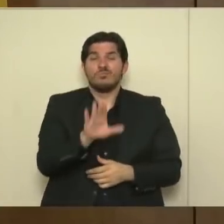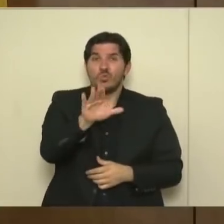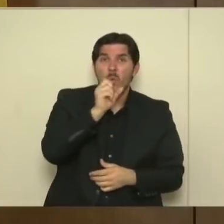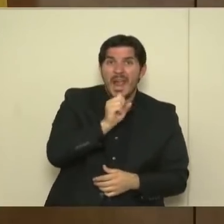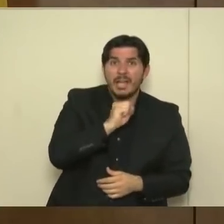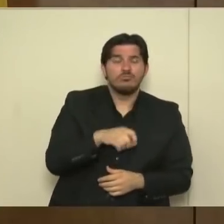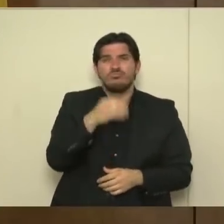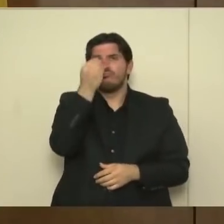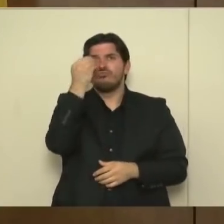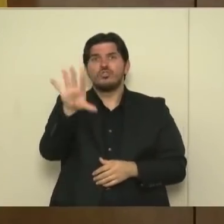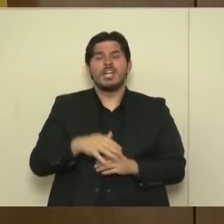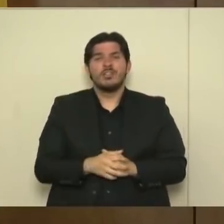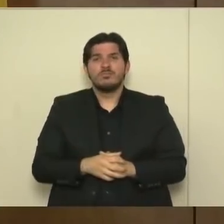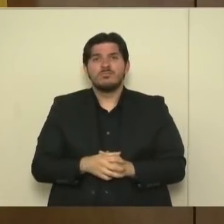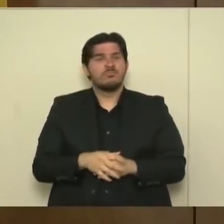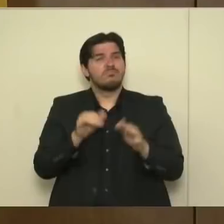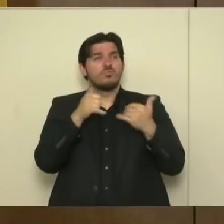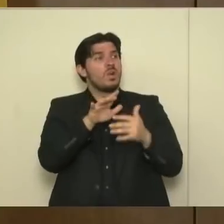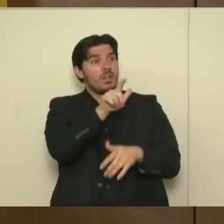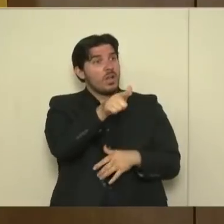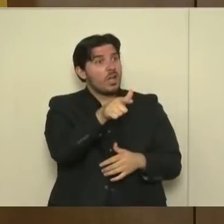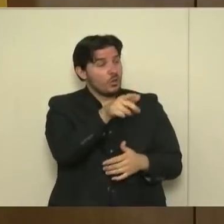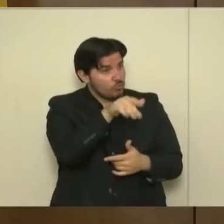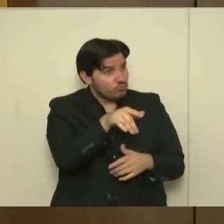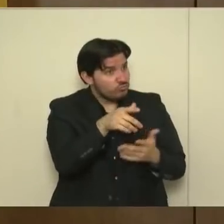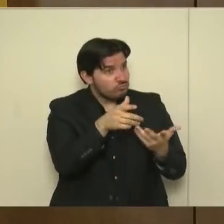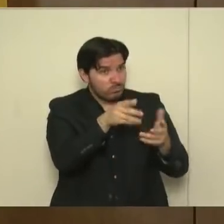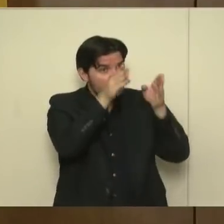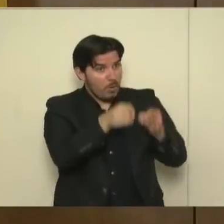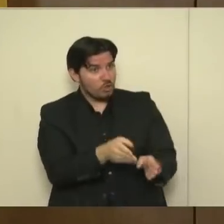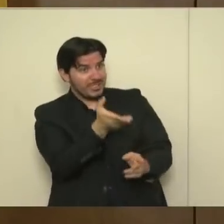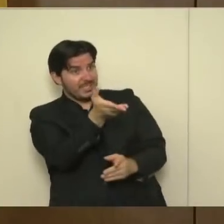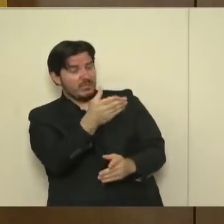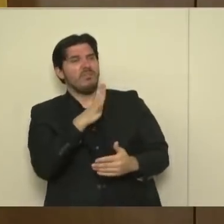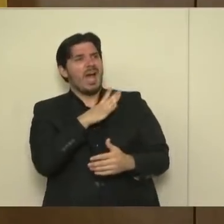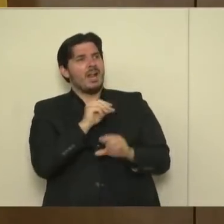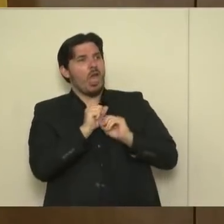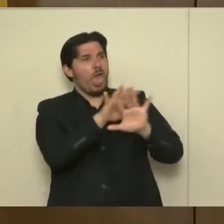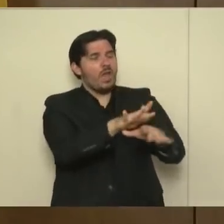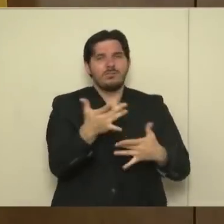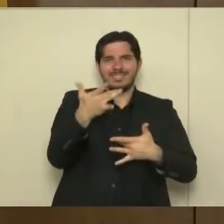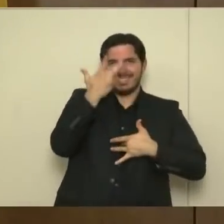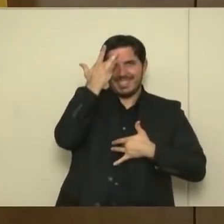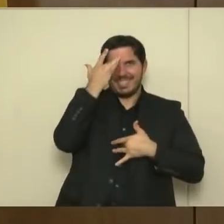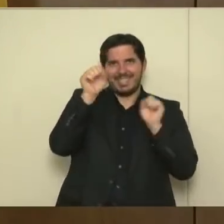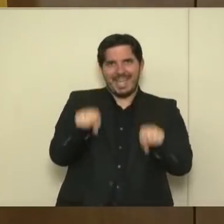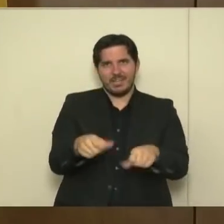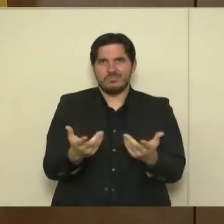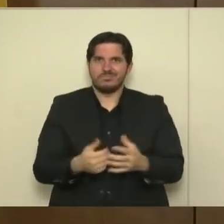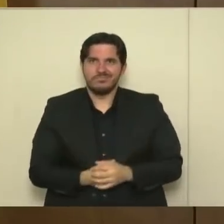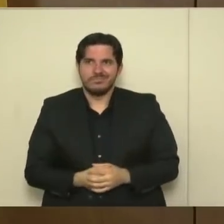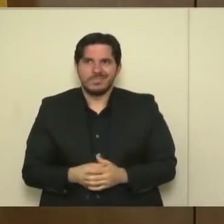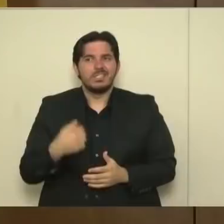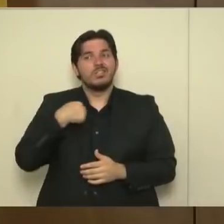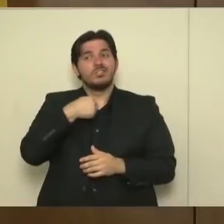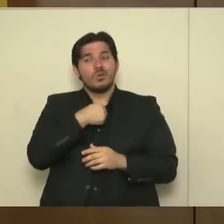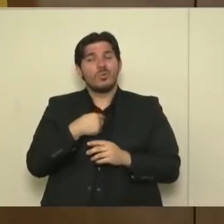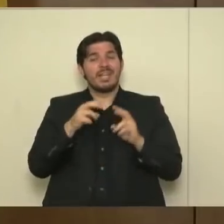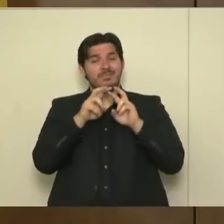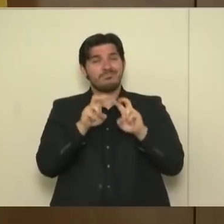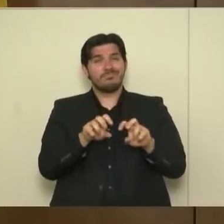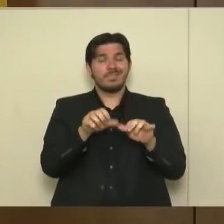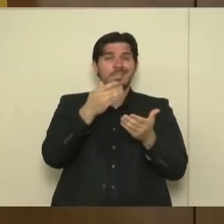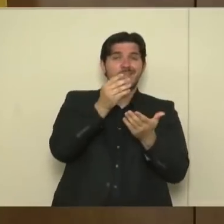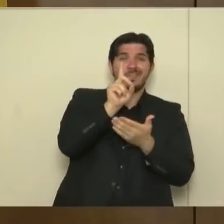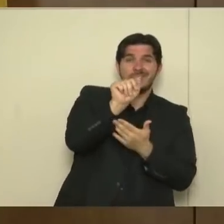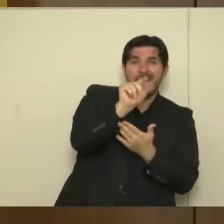an equal opportunist virus, as most viruses are. So we use data and science and modeling to figure out how